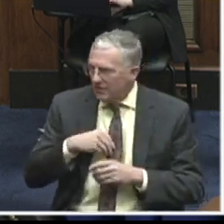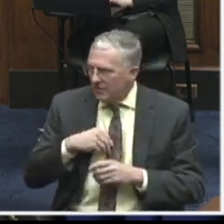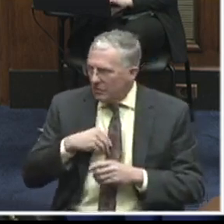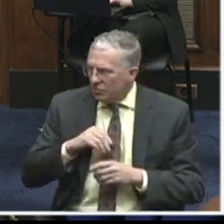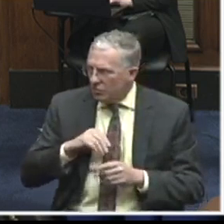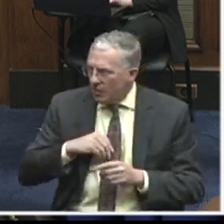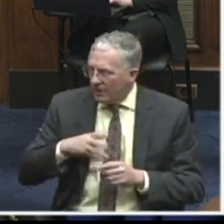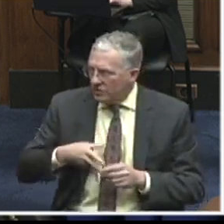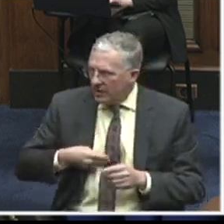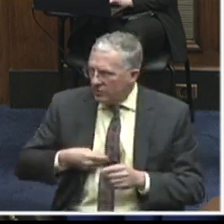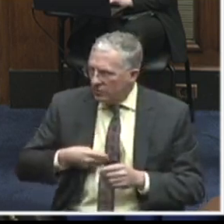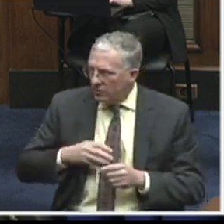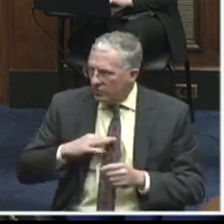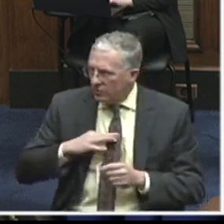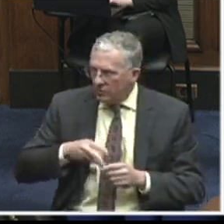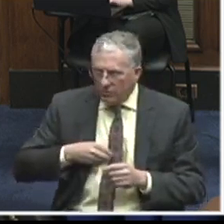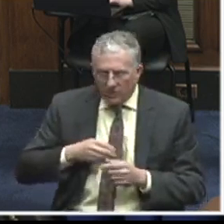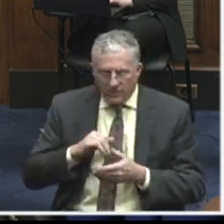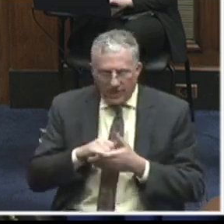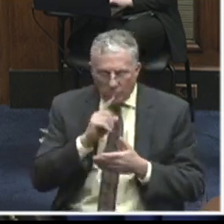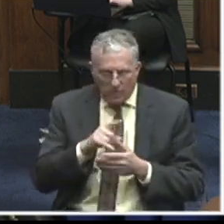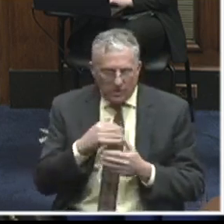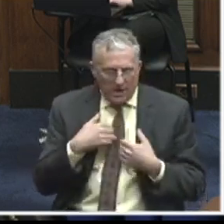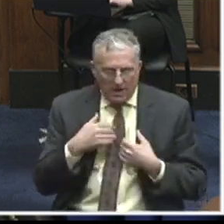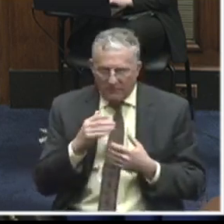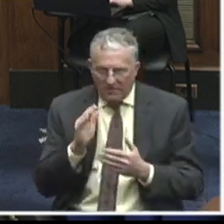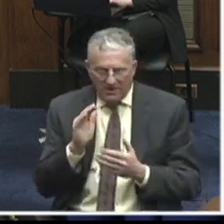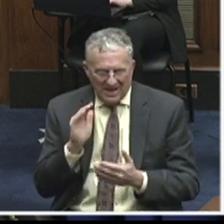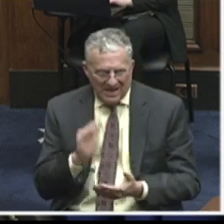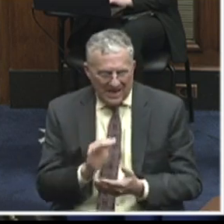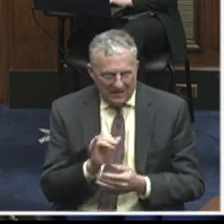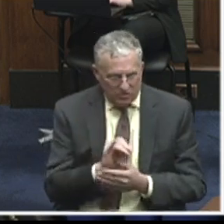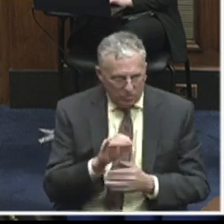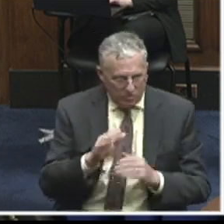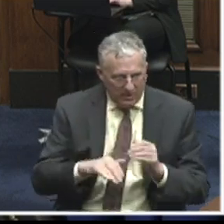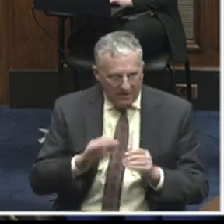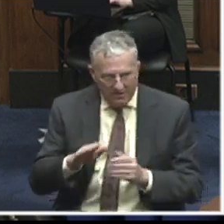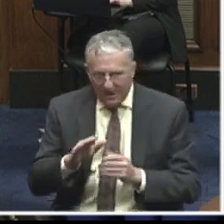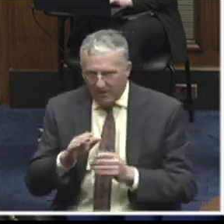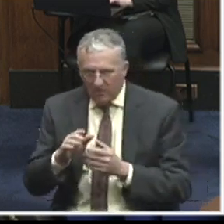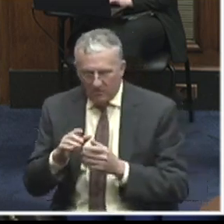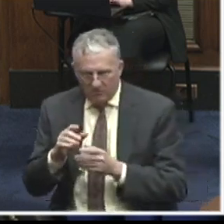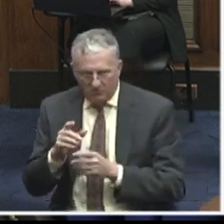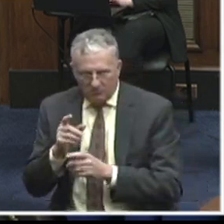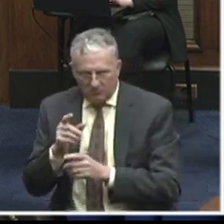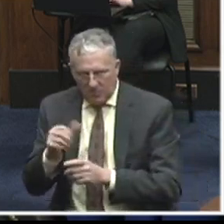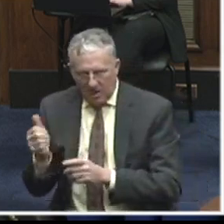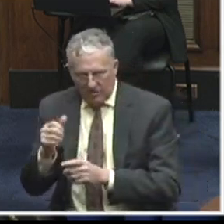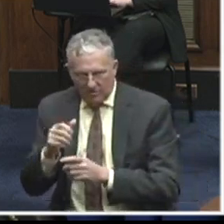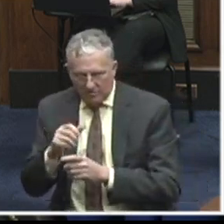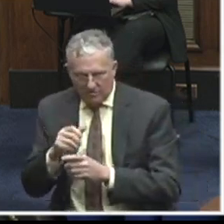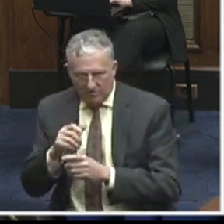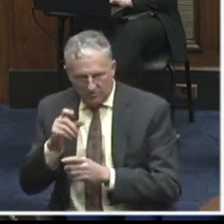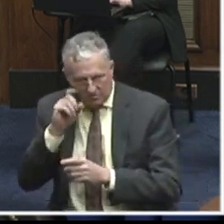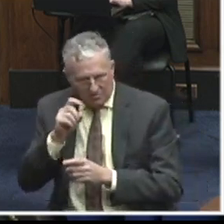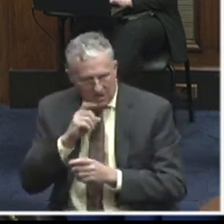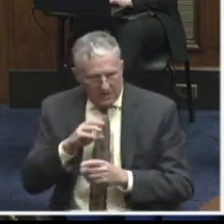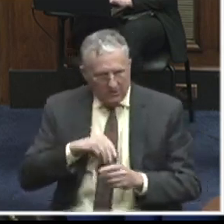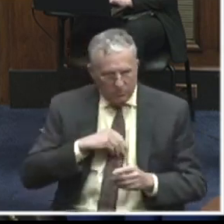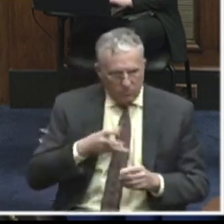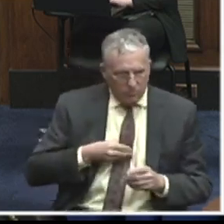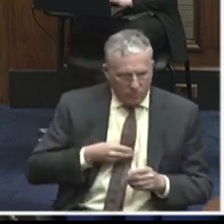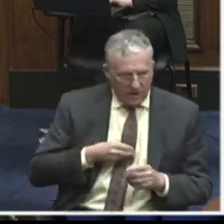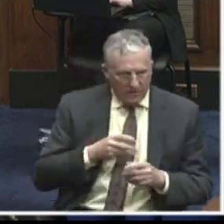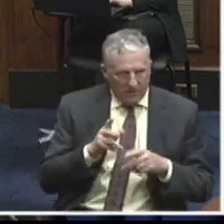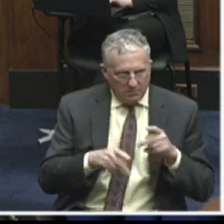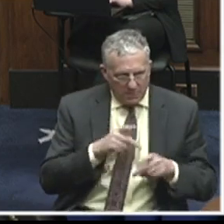people are uninsured at a greater rate than their cisgendered counterparts. When trans folks who